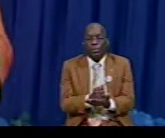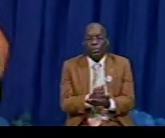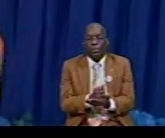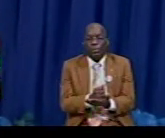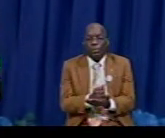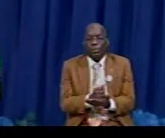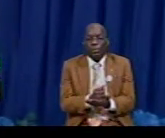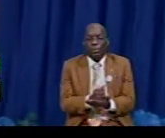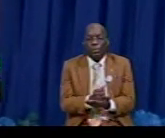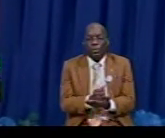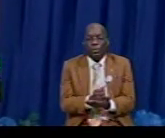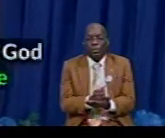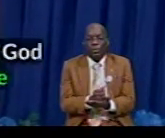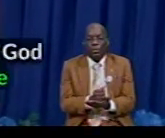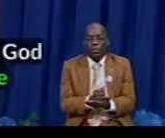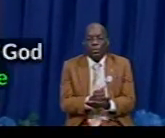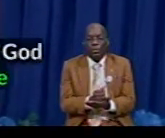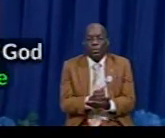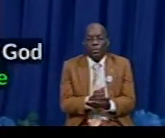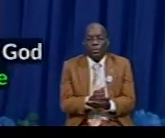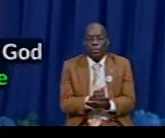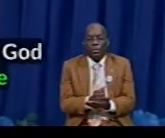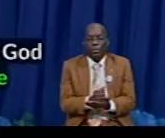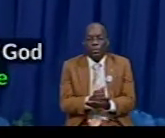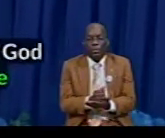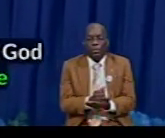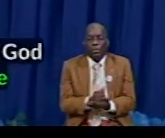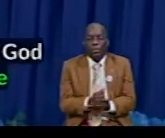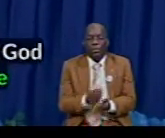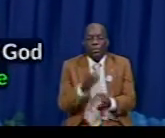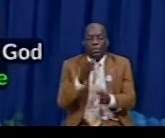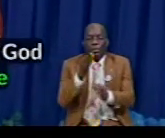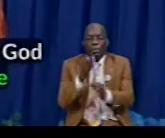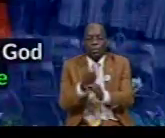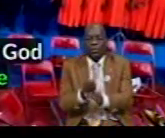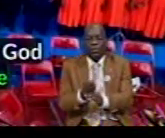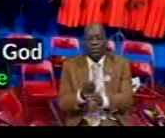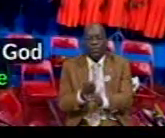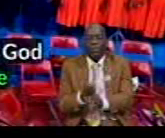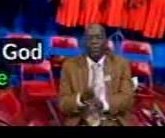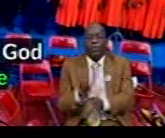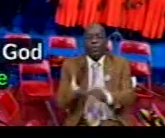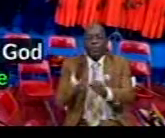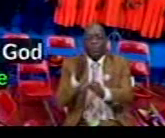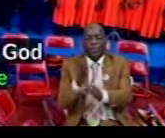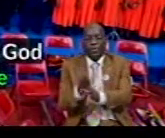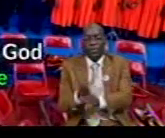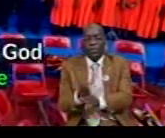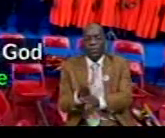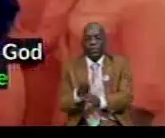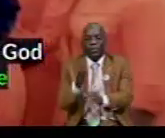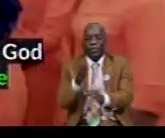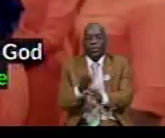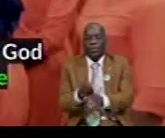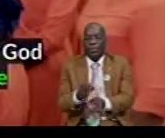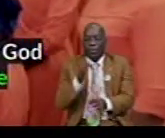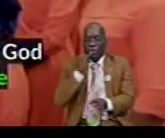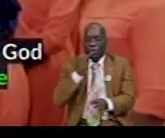Oh, let me say, faithful, so faithful, faithful is our God.